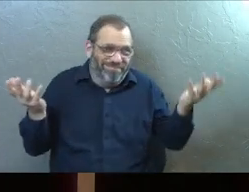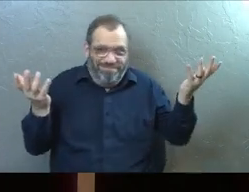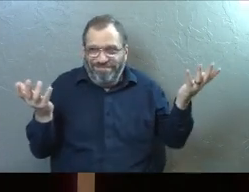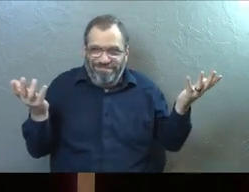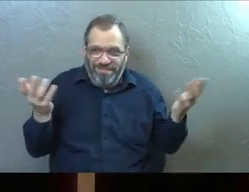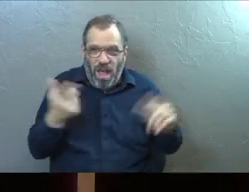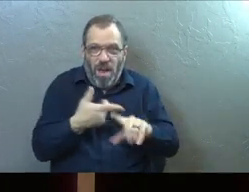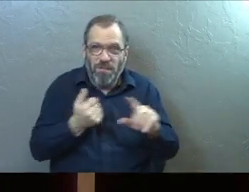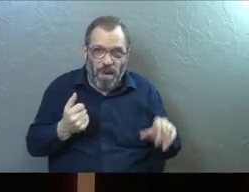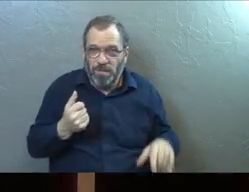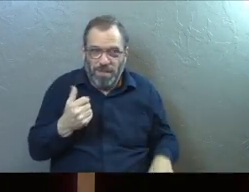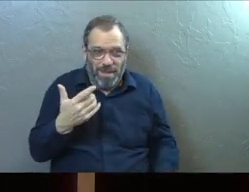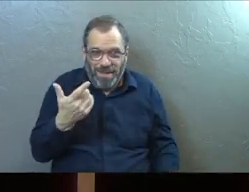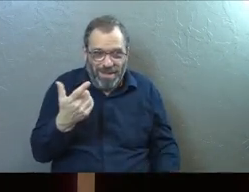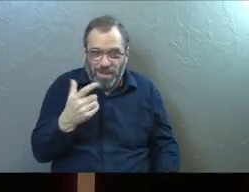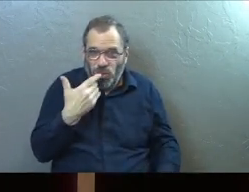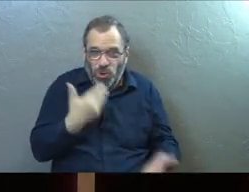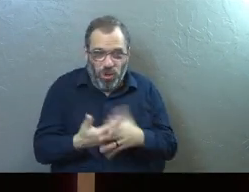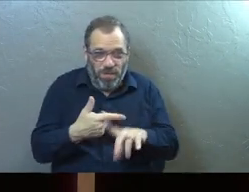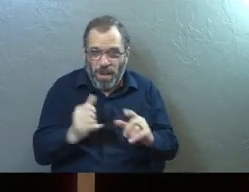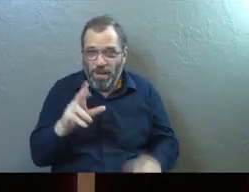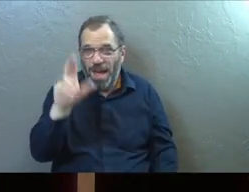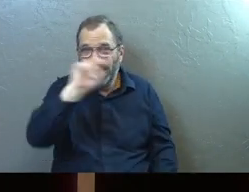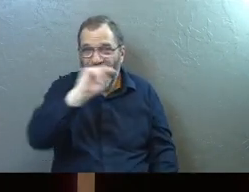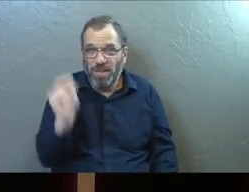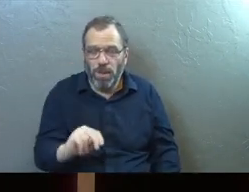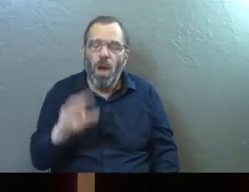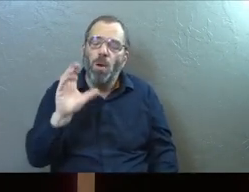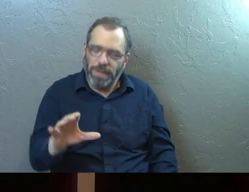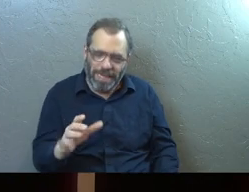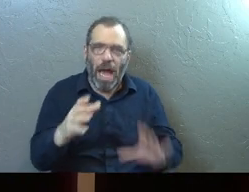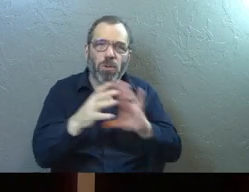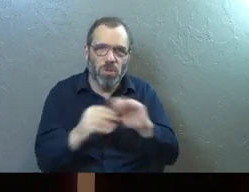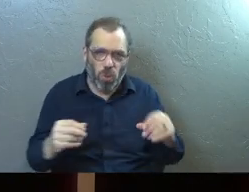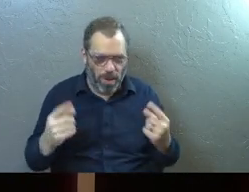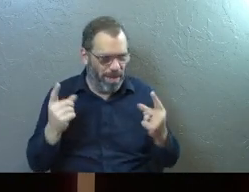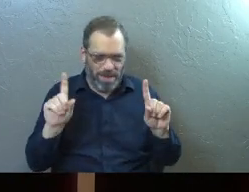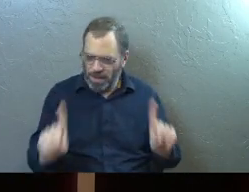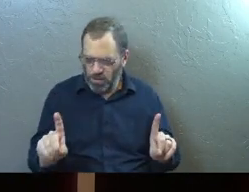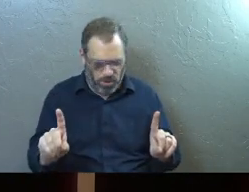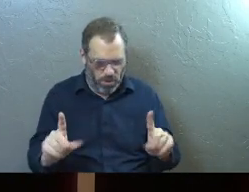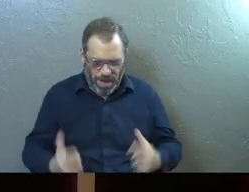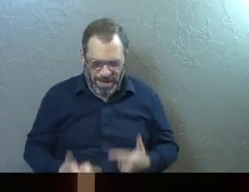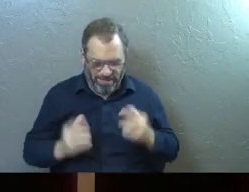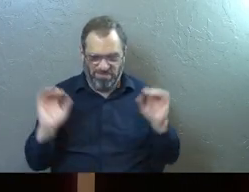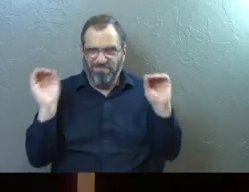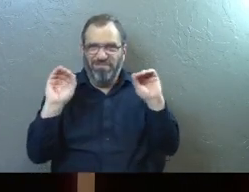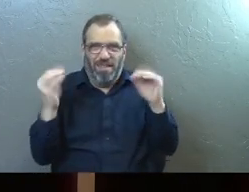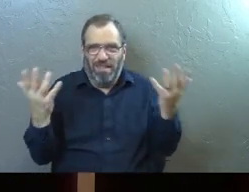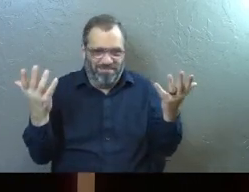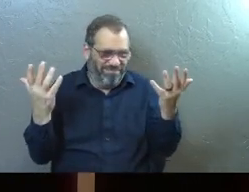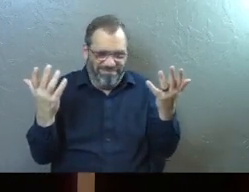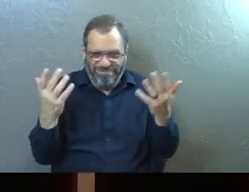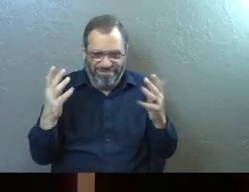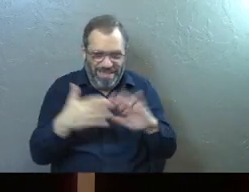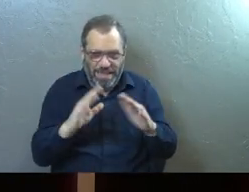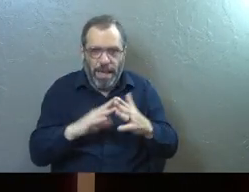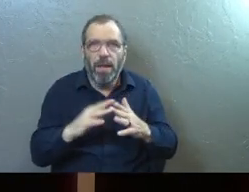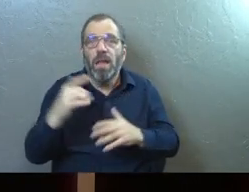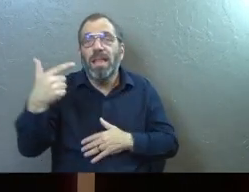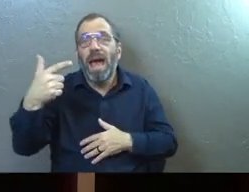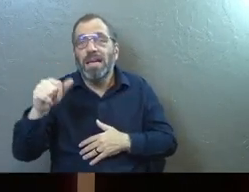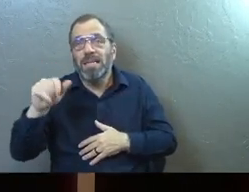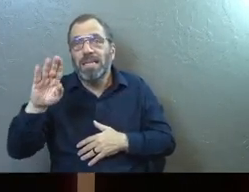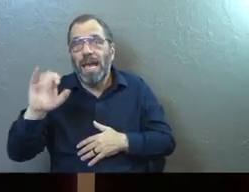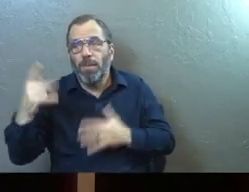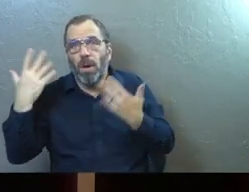what good can come from Nazareth? So the scene so far is that these two nobodies who live in nowhere are about to be visited by